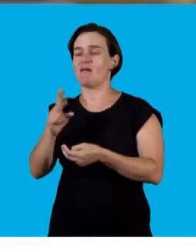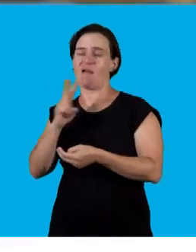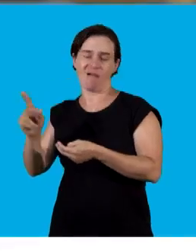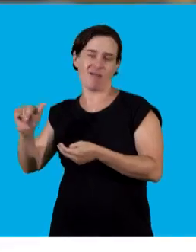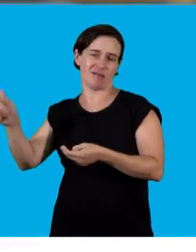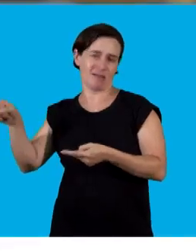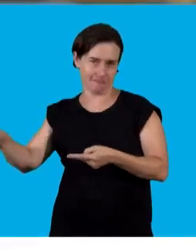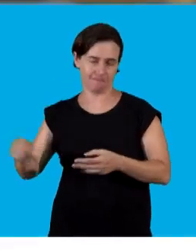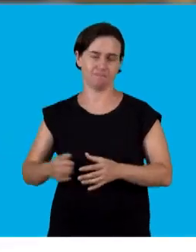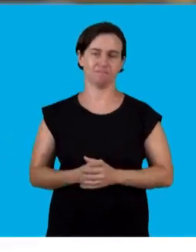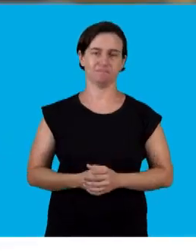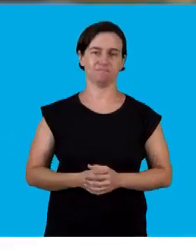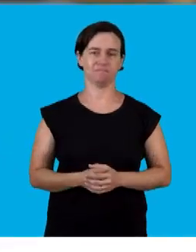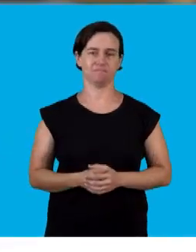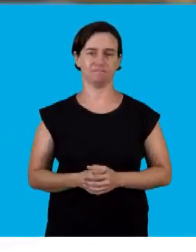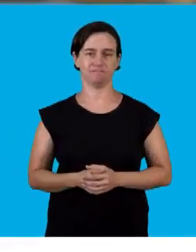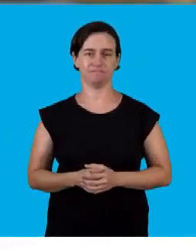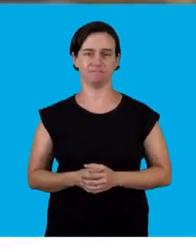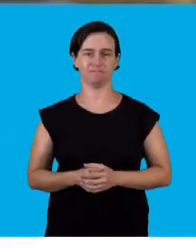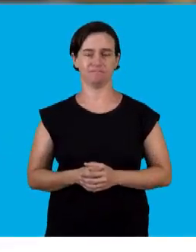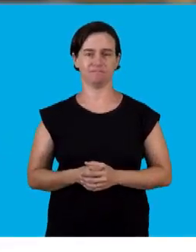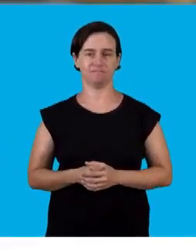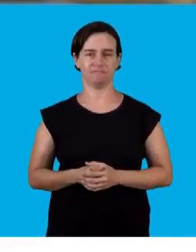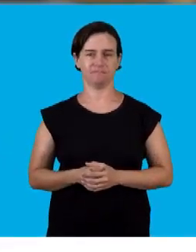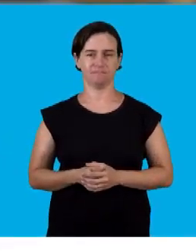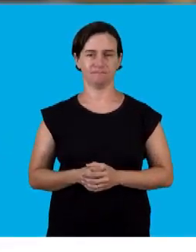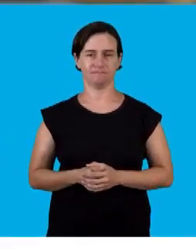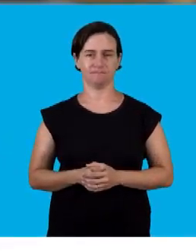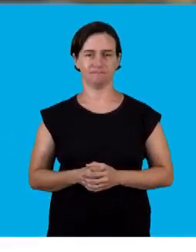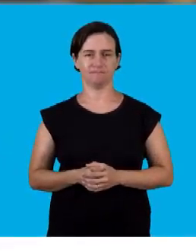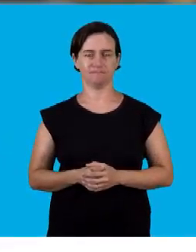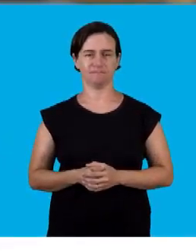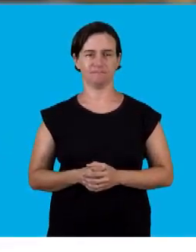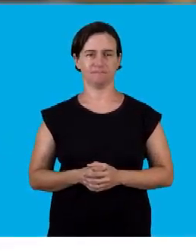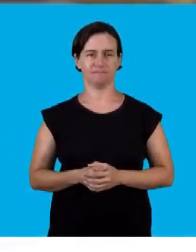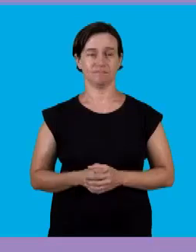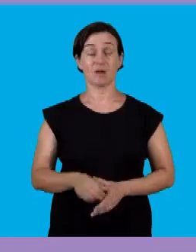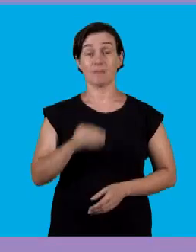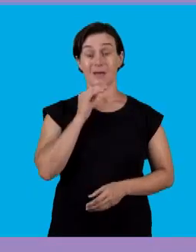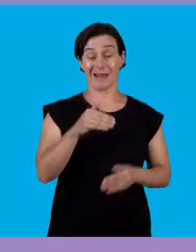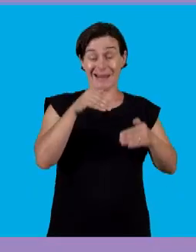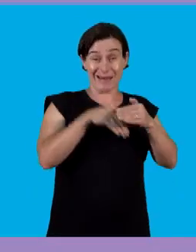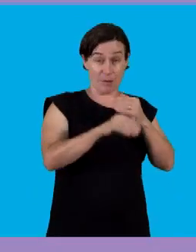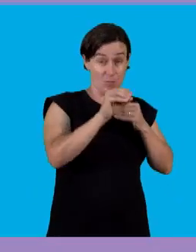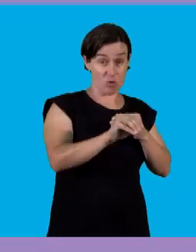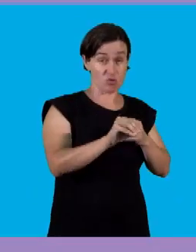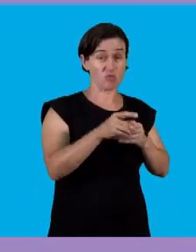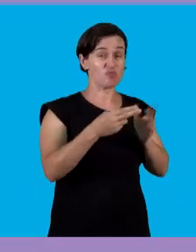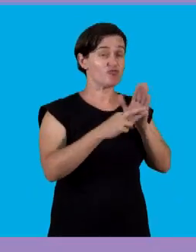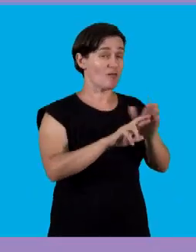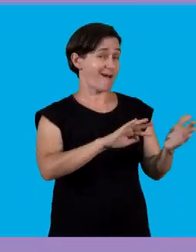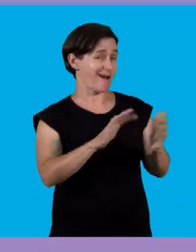then again through a second part of the rule for us to get our output values. We know that those input values